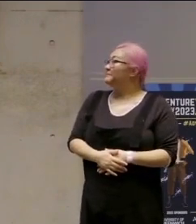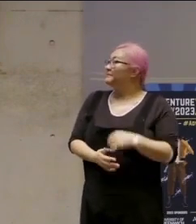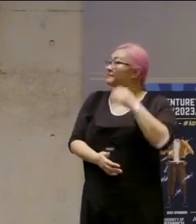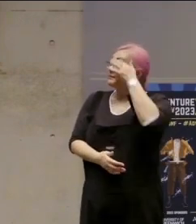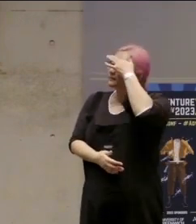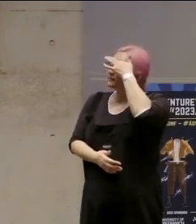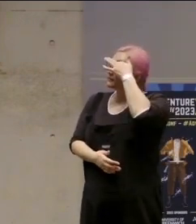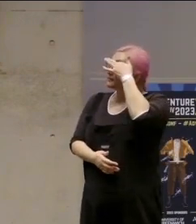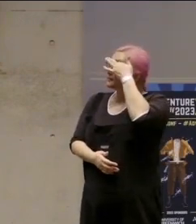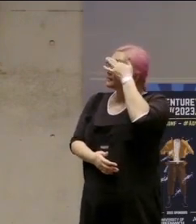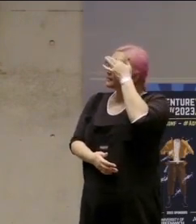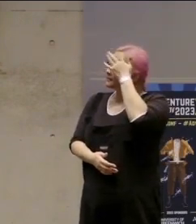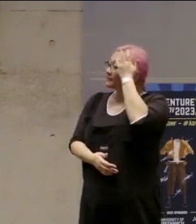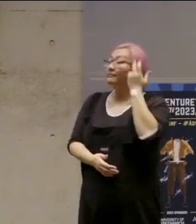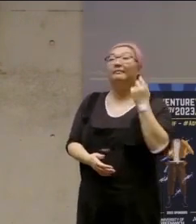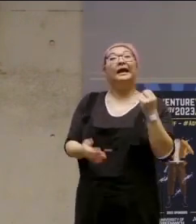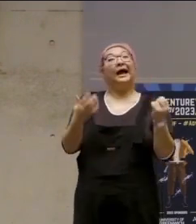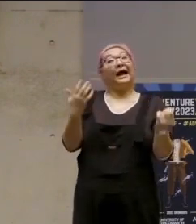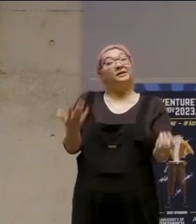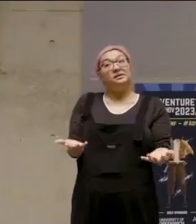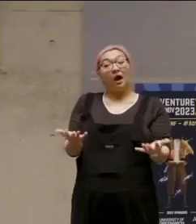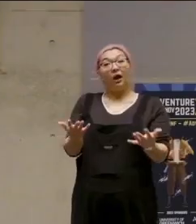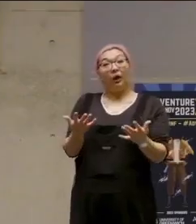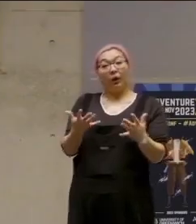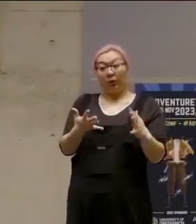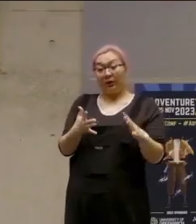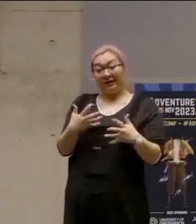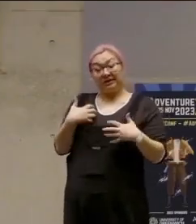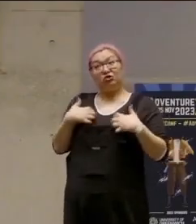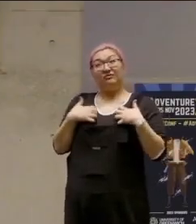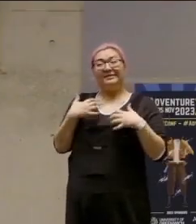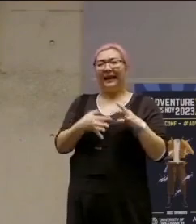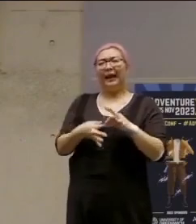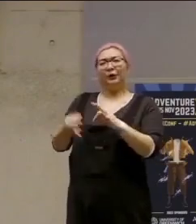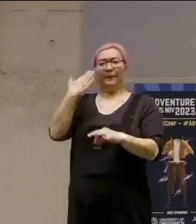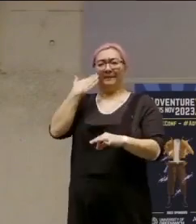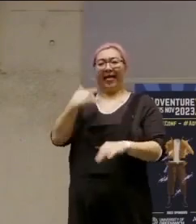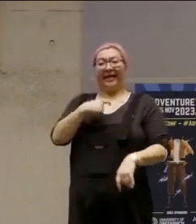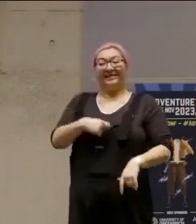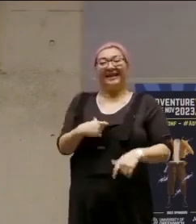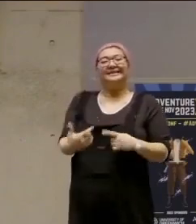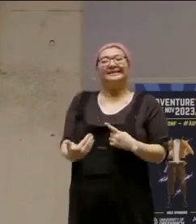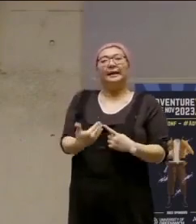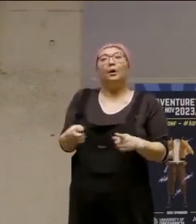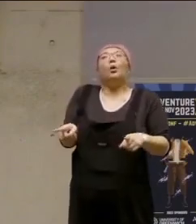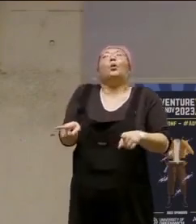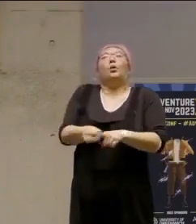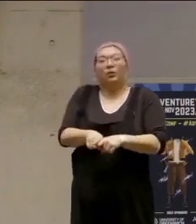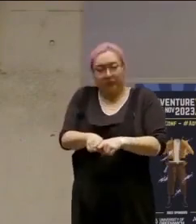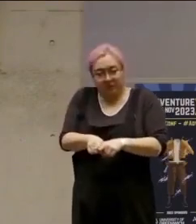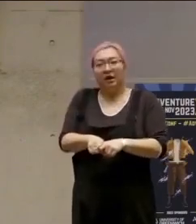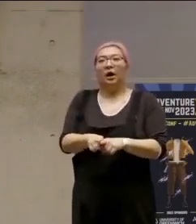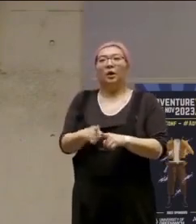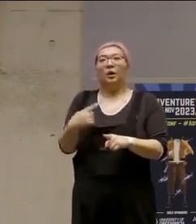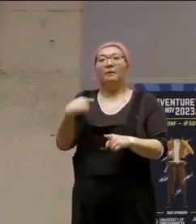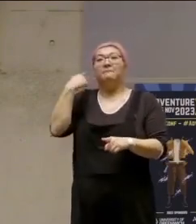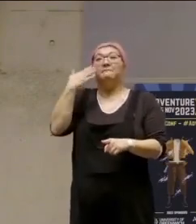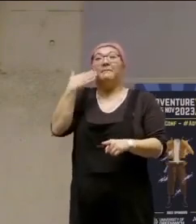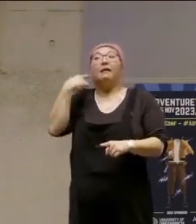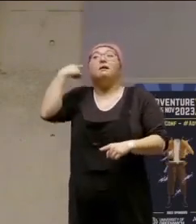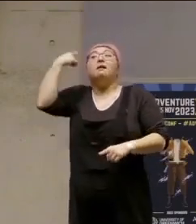blackness, but, you know, black British identity, because, you know, it's depicting London from an outsider looking in